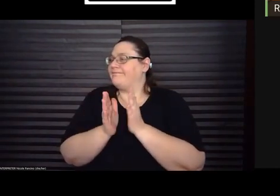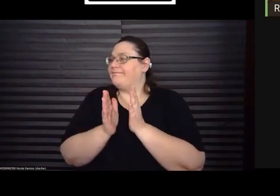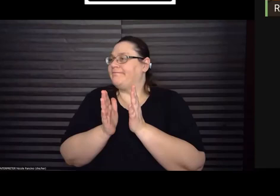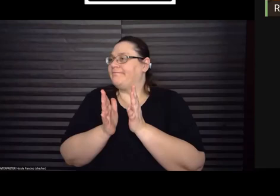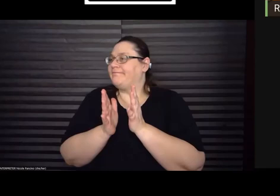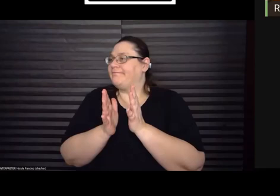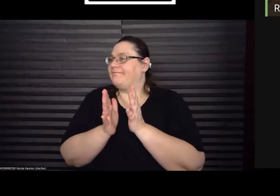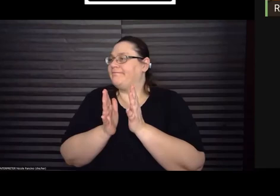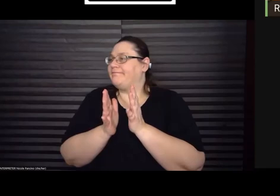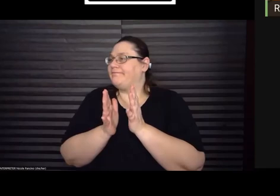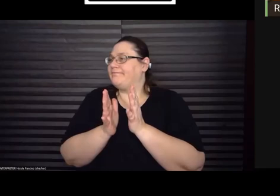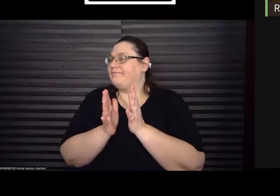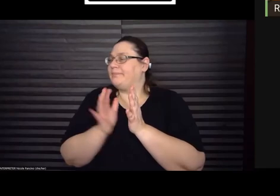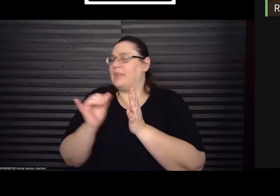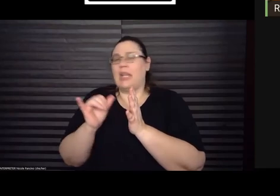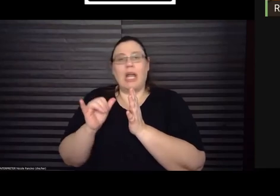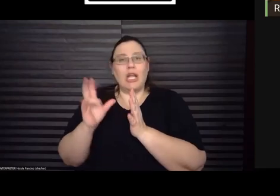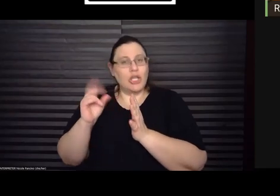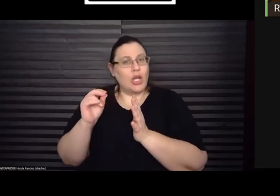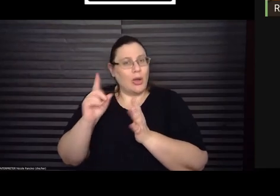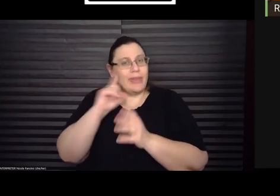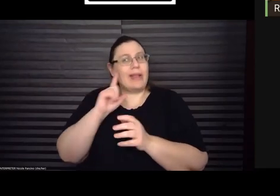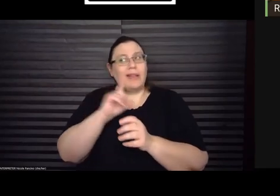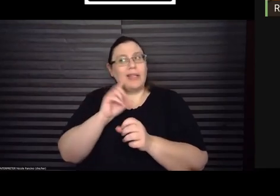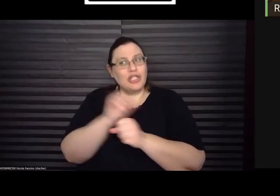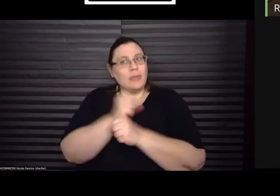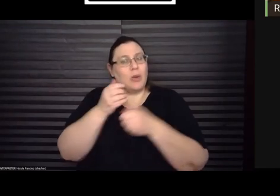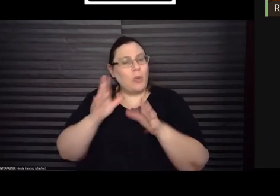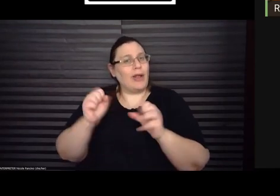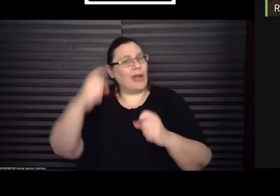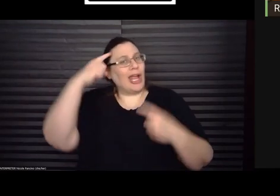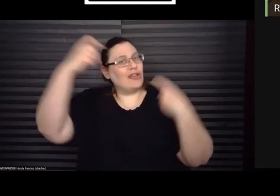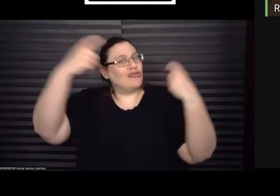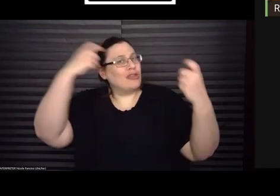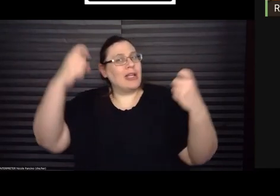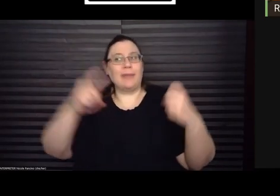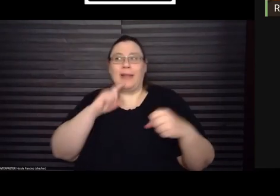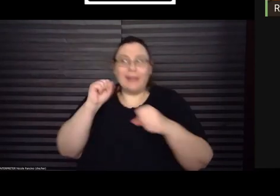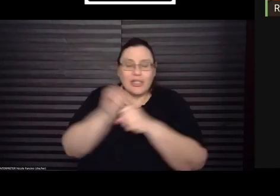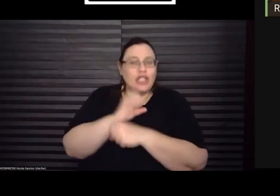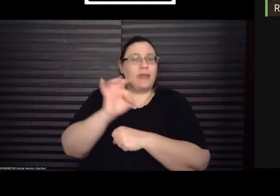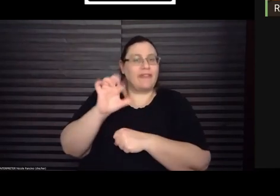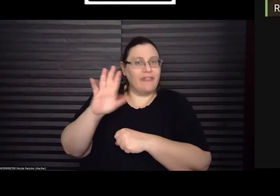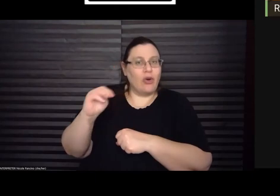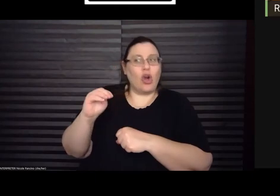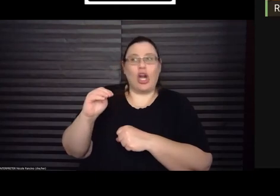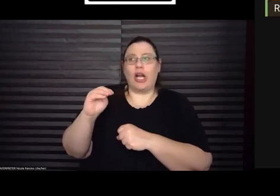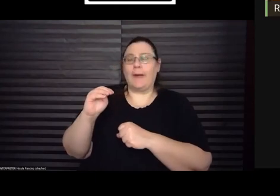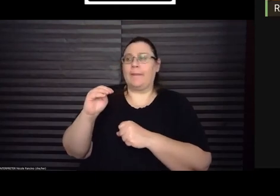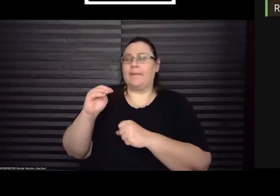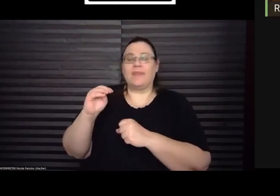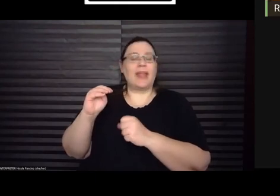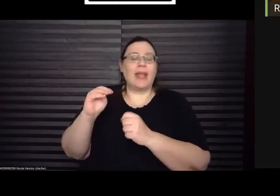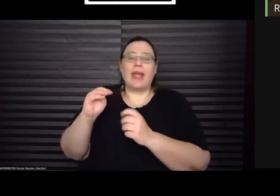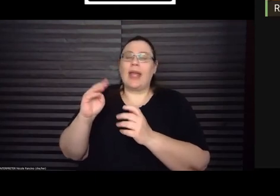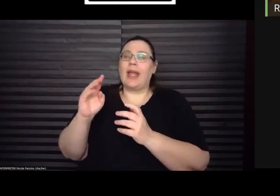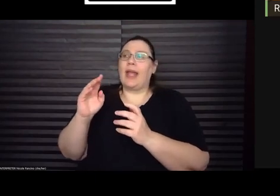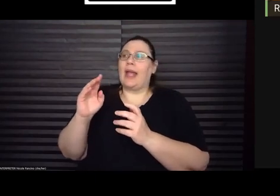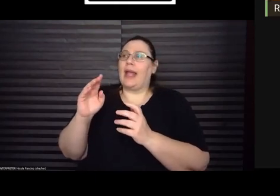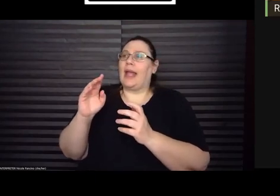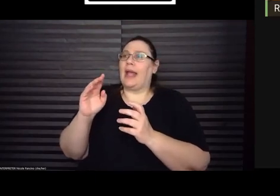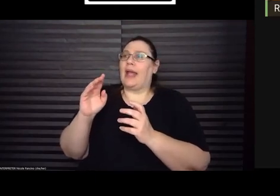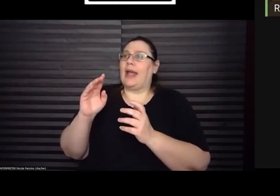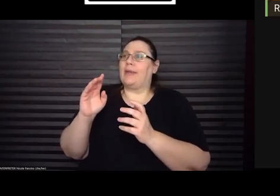being like, no, I think this is like a legitimate way to dream. This is like a legitimate form of imagining. And I guess that